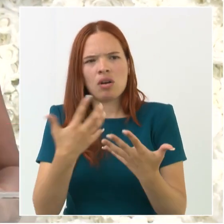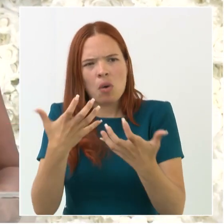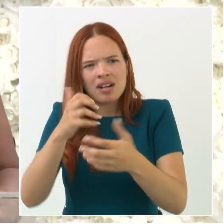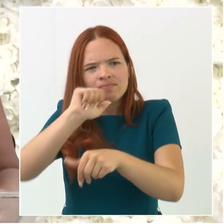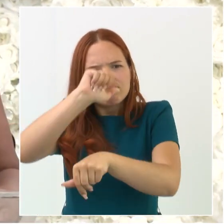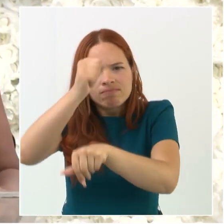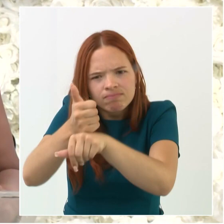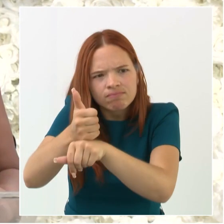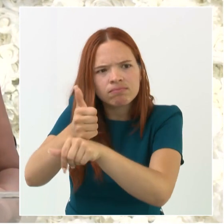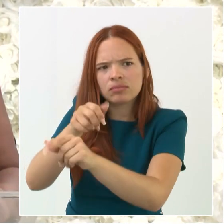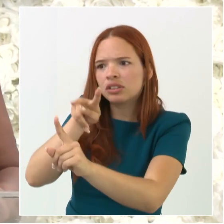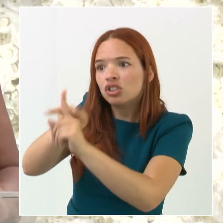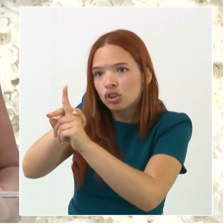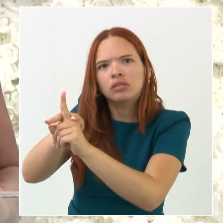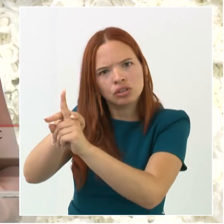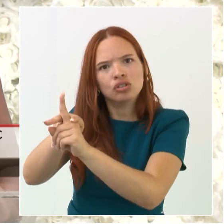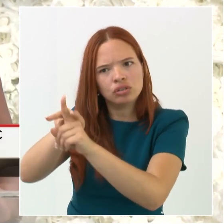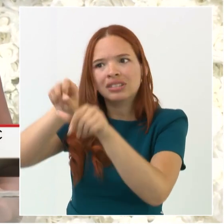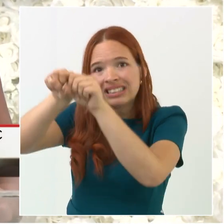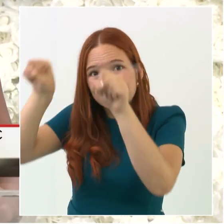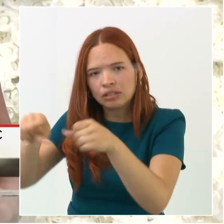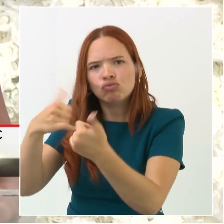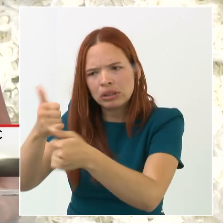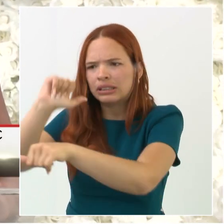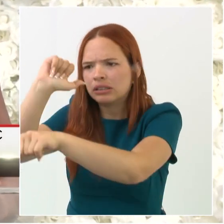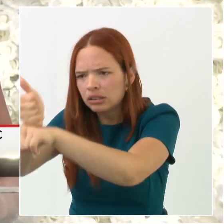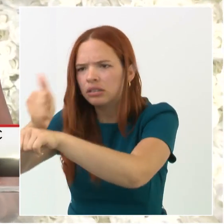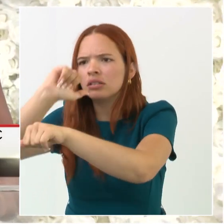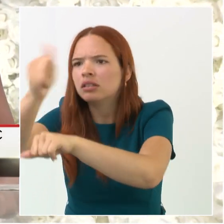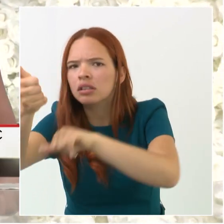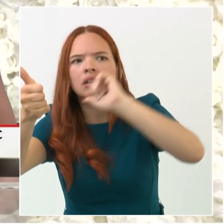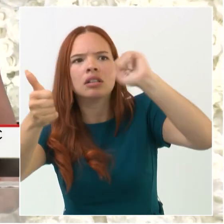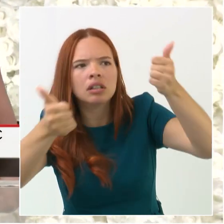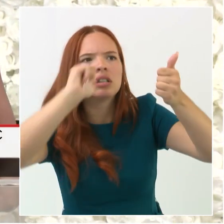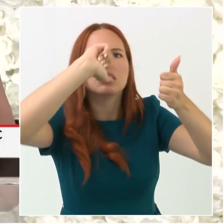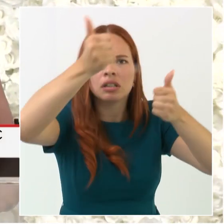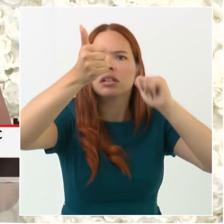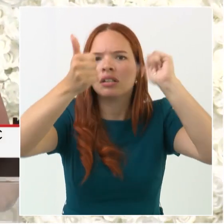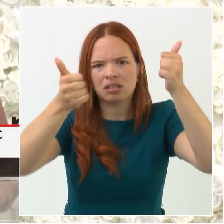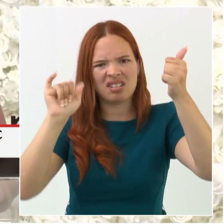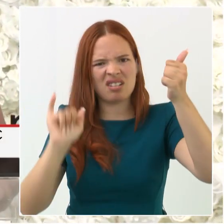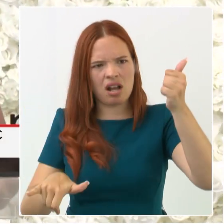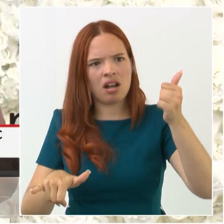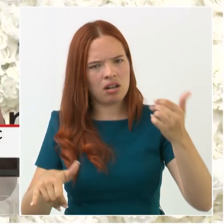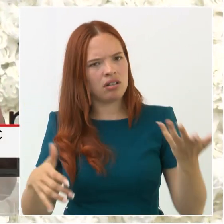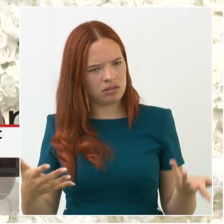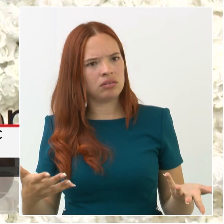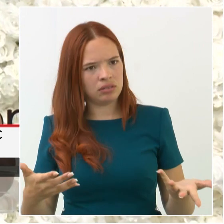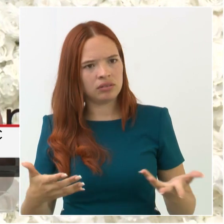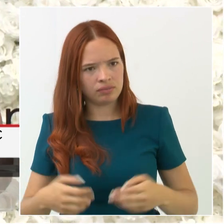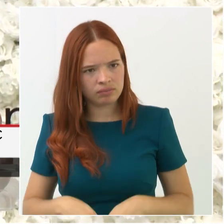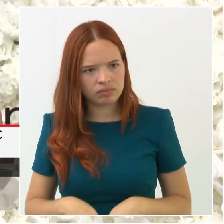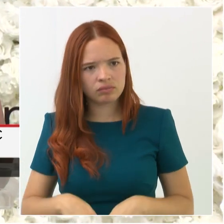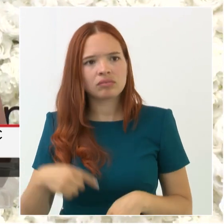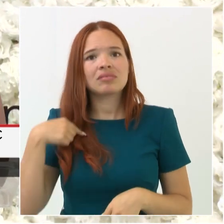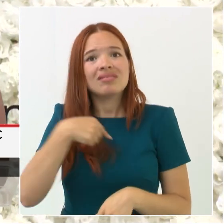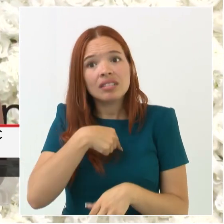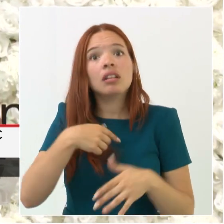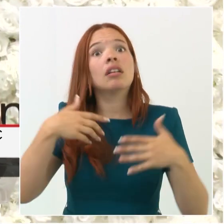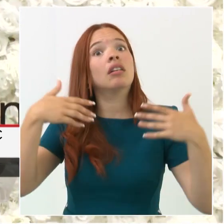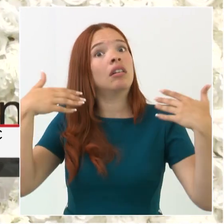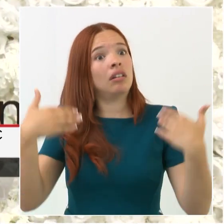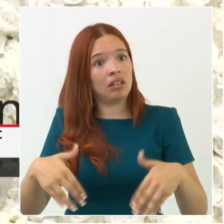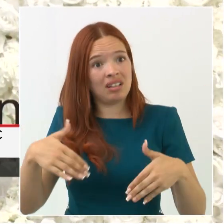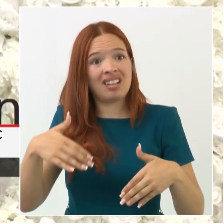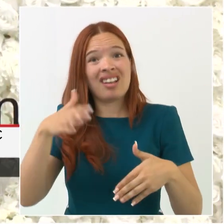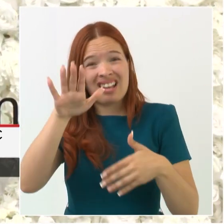We're taking advantage of every cent from federal dollars that will allow us to